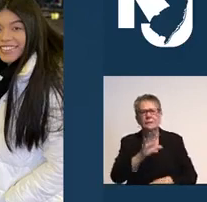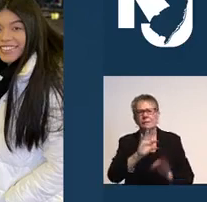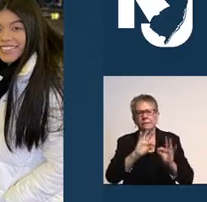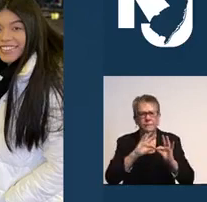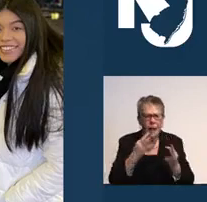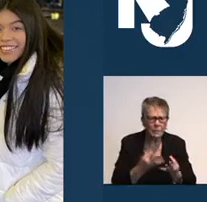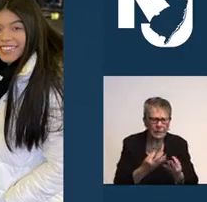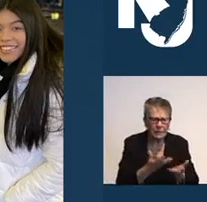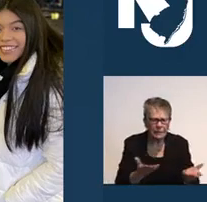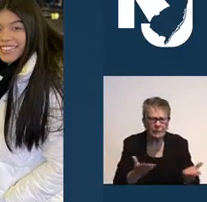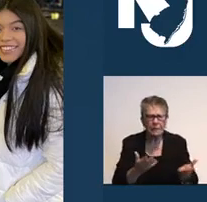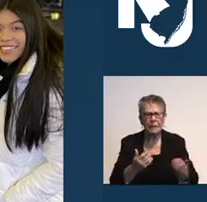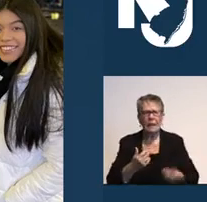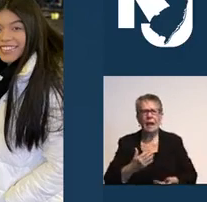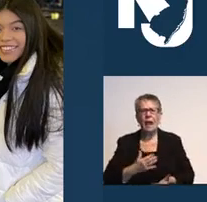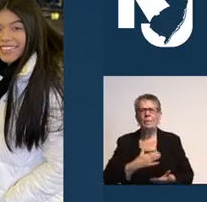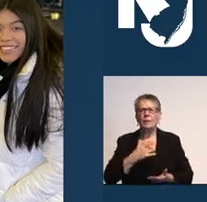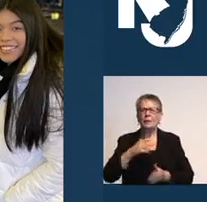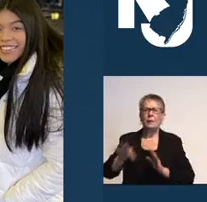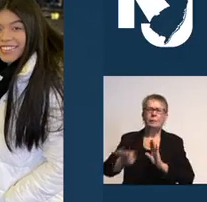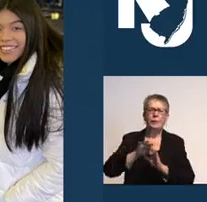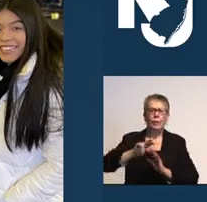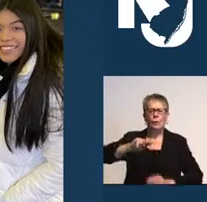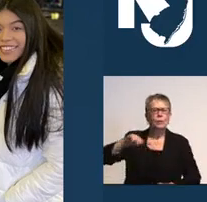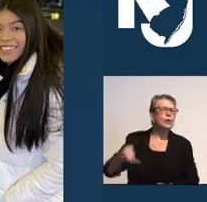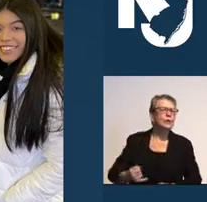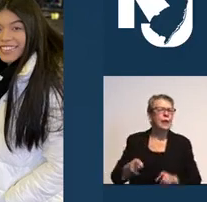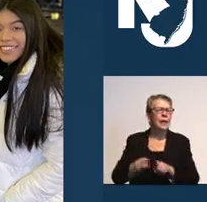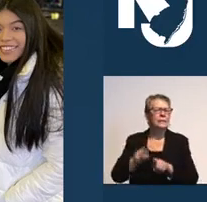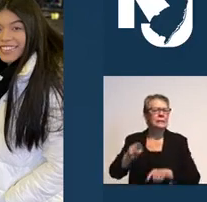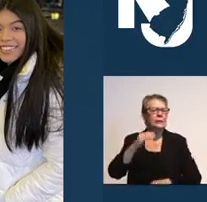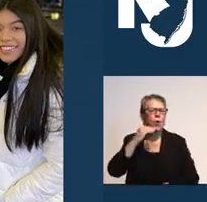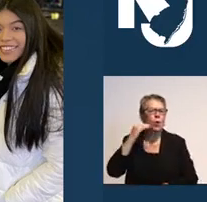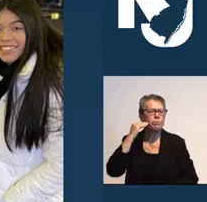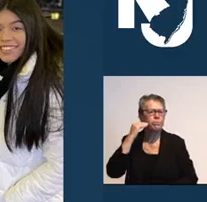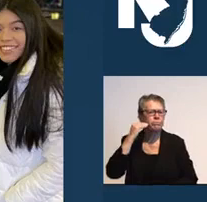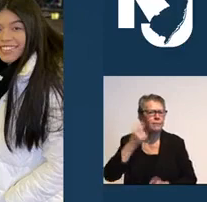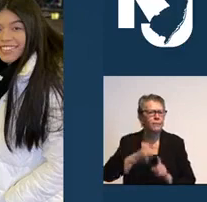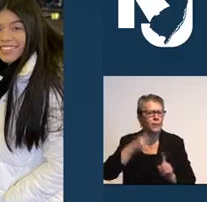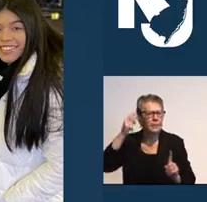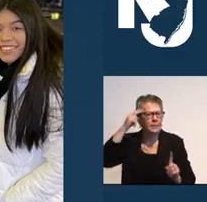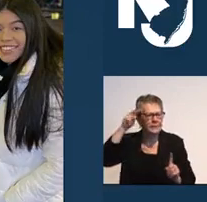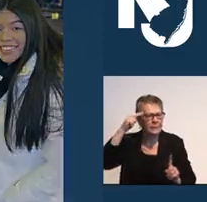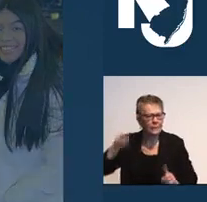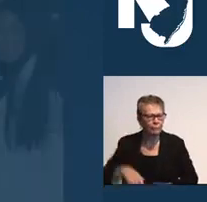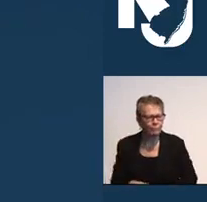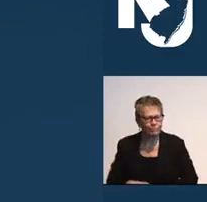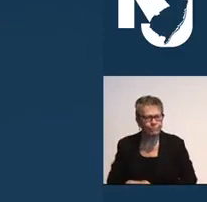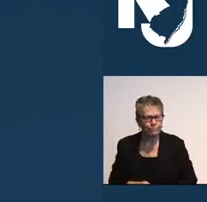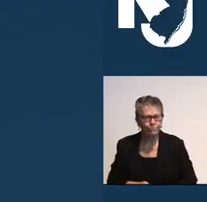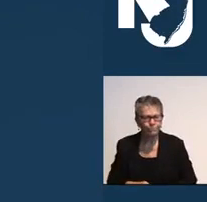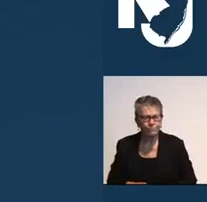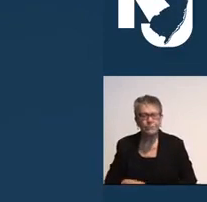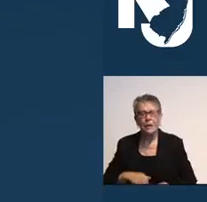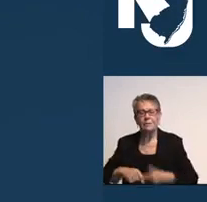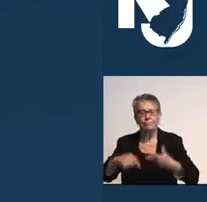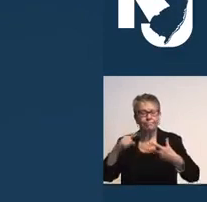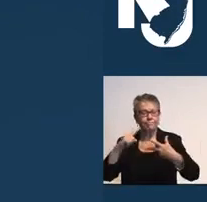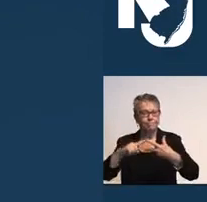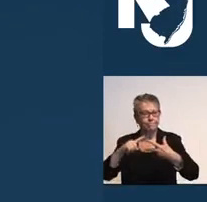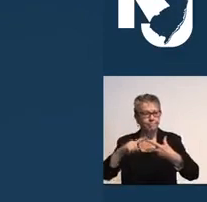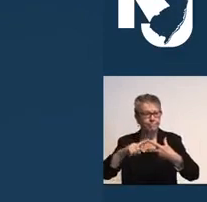New Jersey family, and we are also proud he found his American dream right here. Next up, we